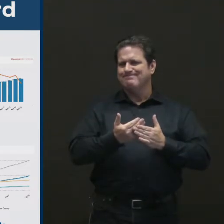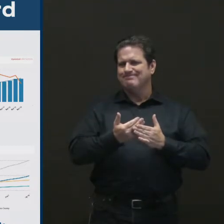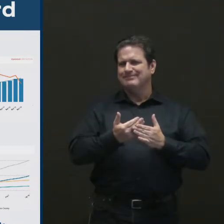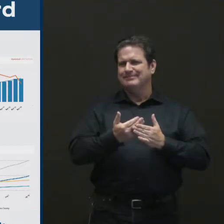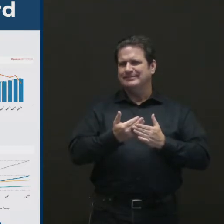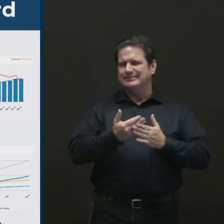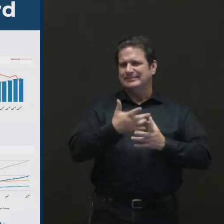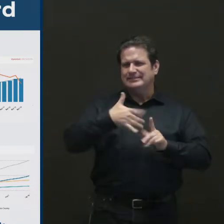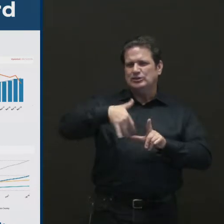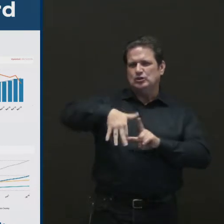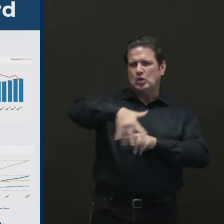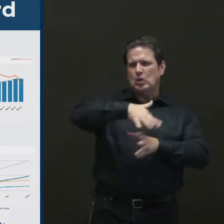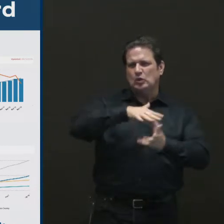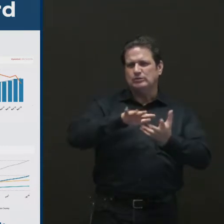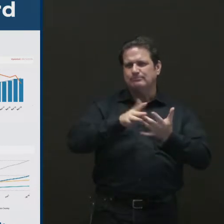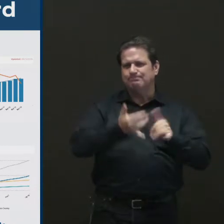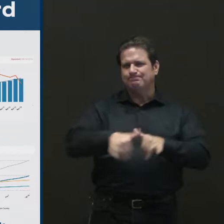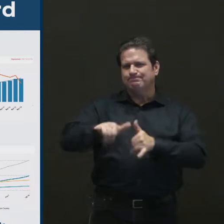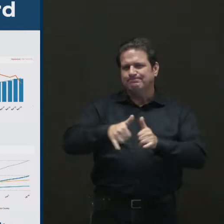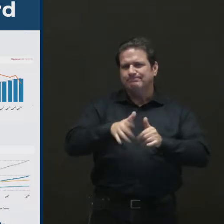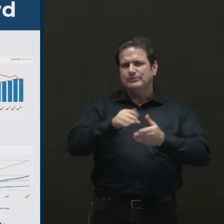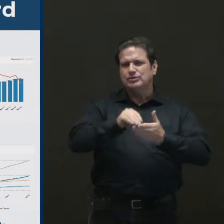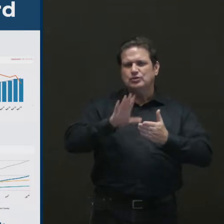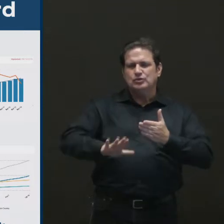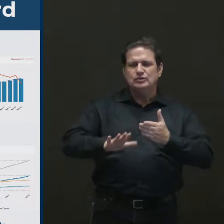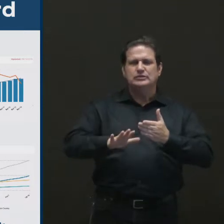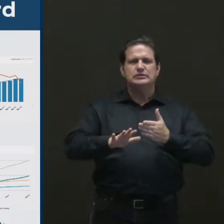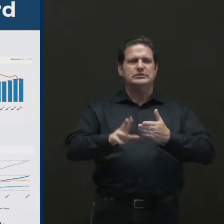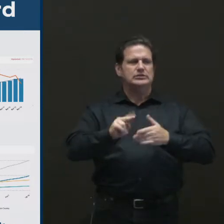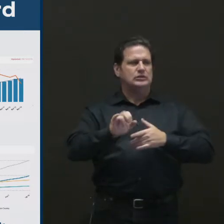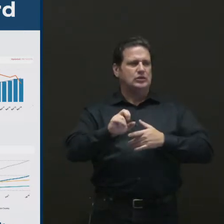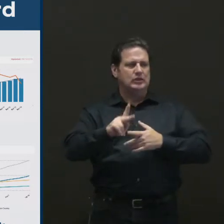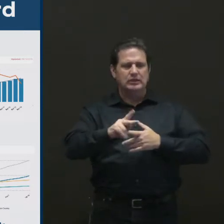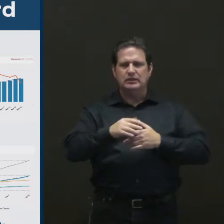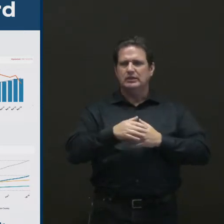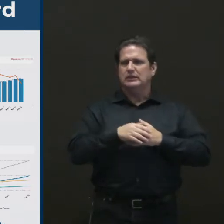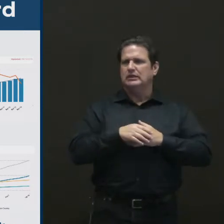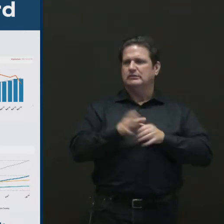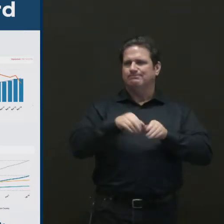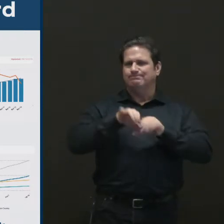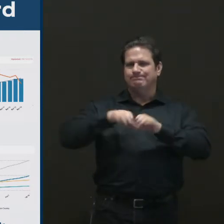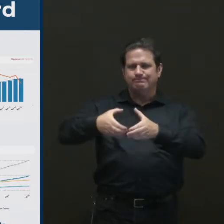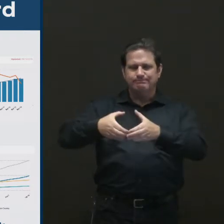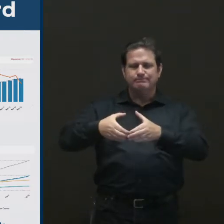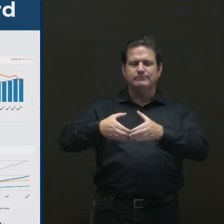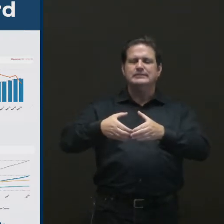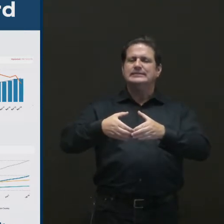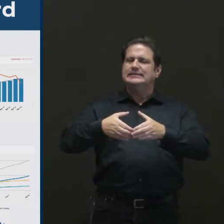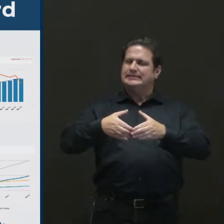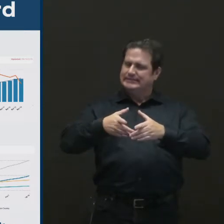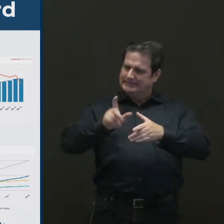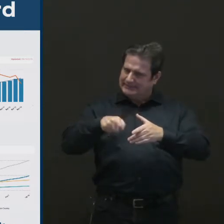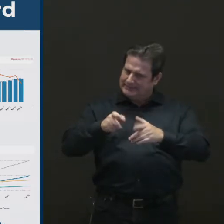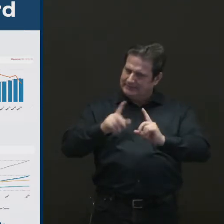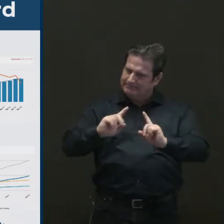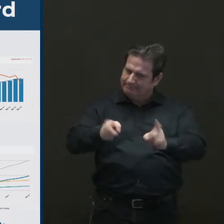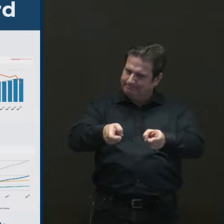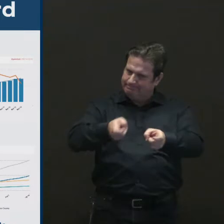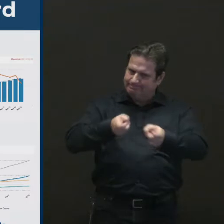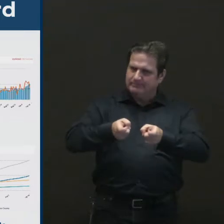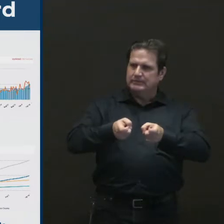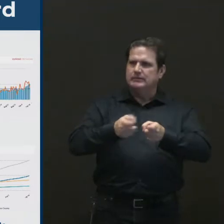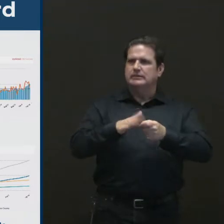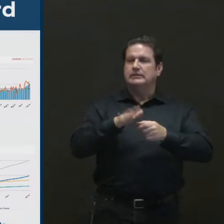social environments, in the student populations in Newark and in Dover that we need to get our arms around. If you look